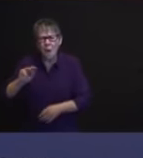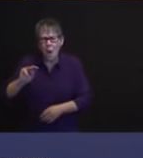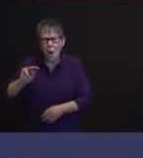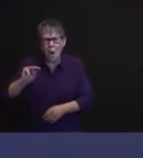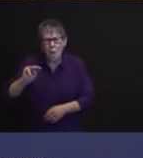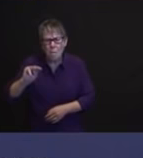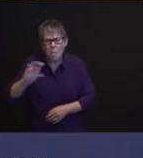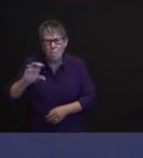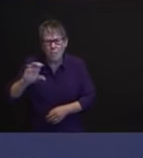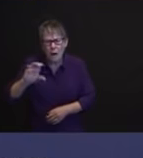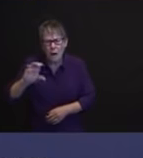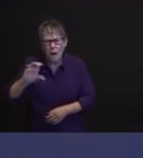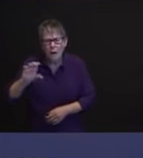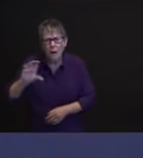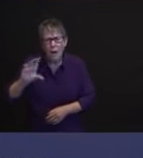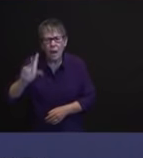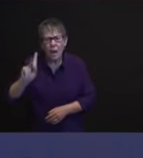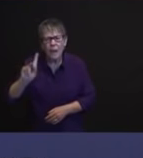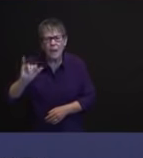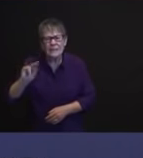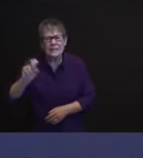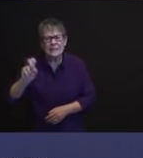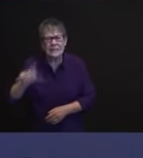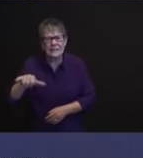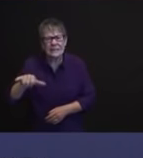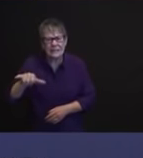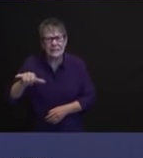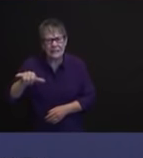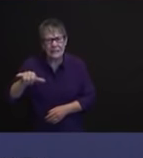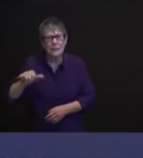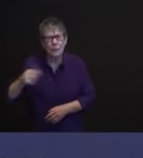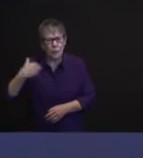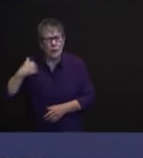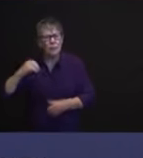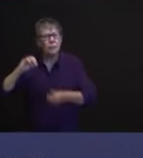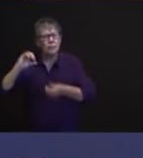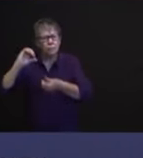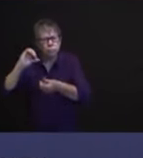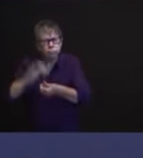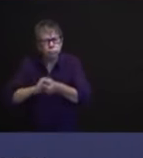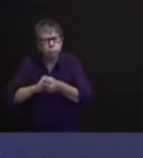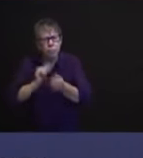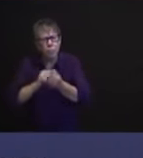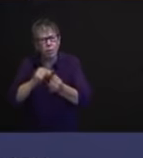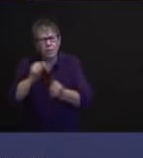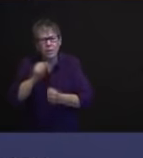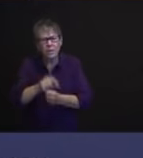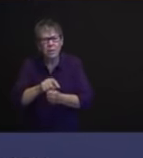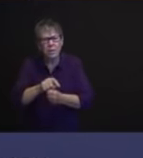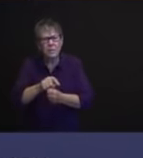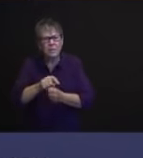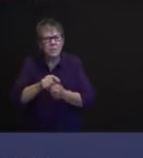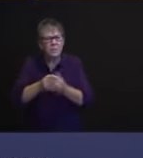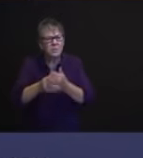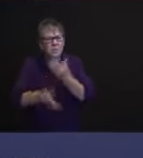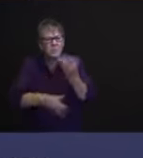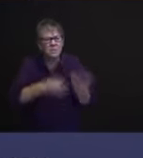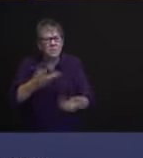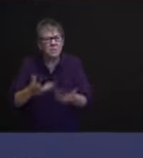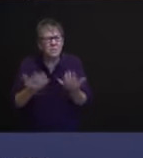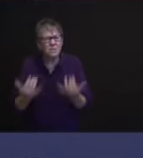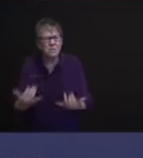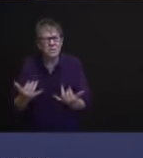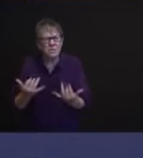about compensating, somehow giving a rebate back in their deliberations with Purdue Pharmaceutical. I assume that's what you're referring